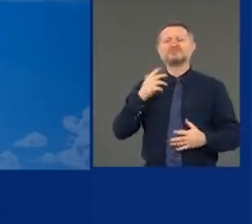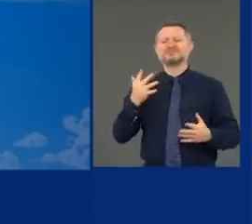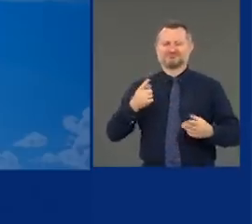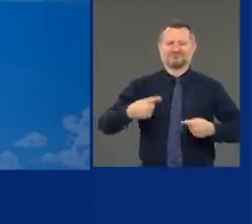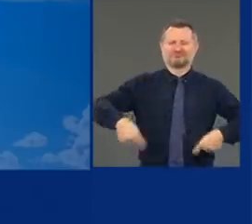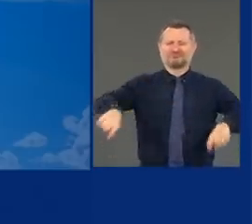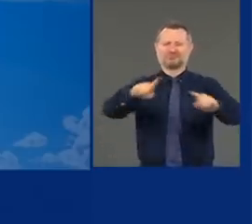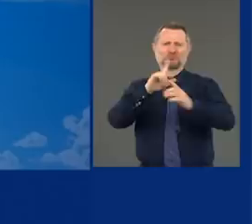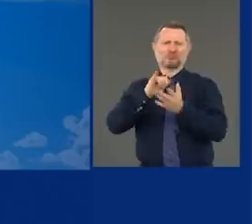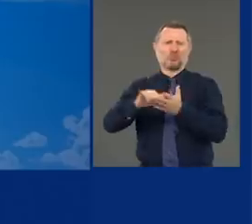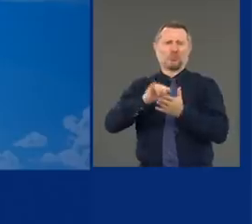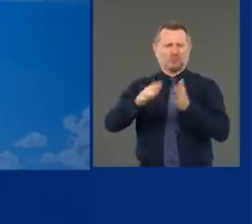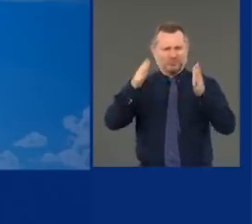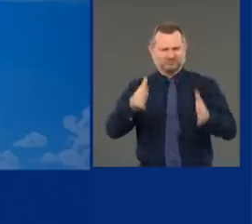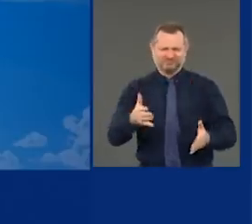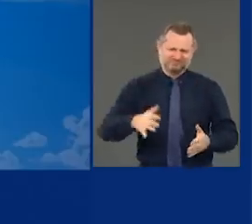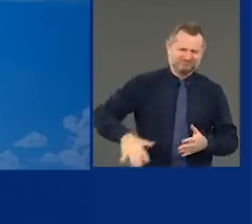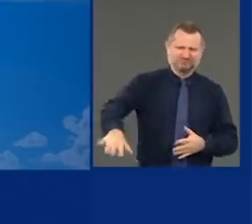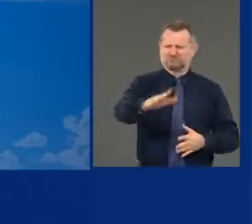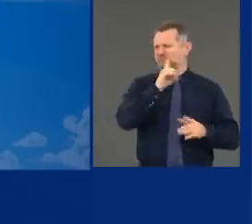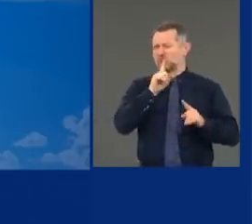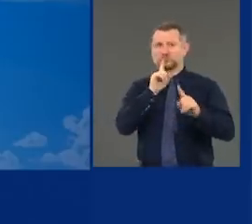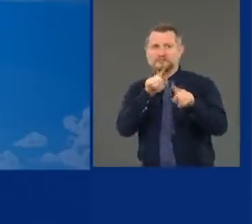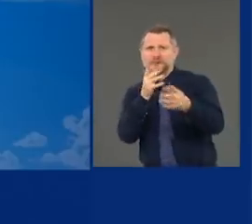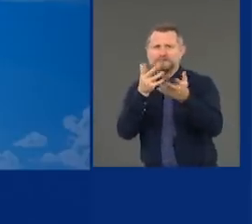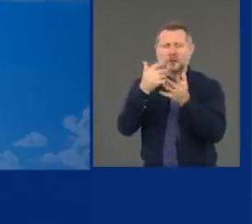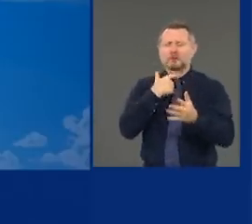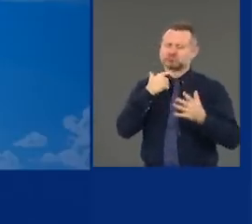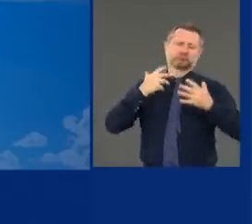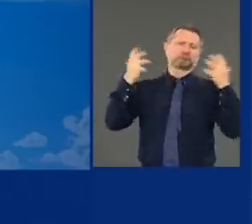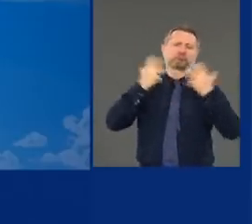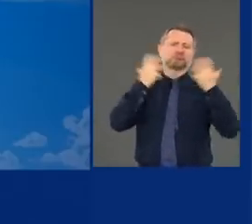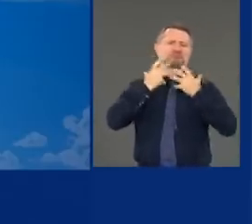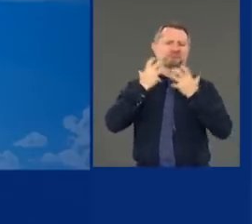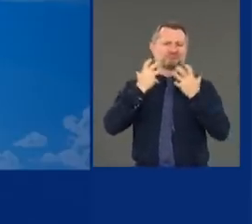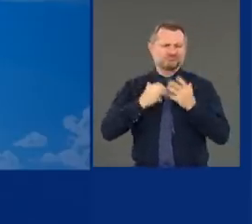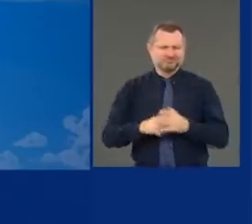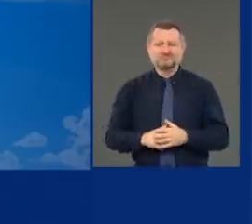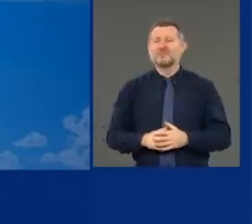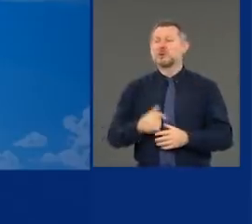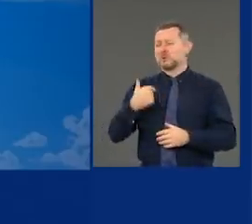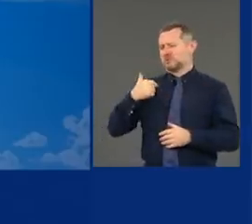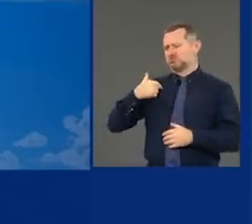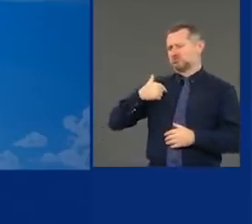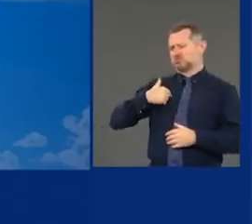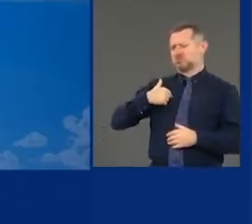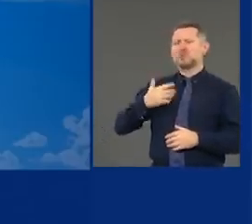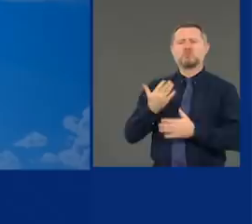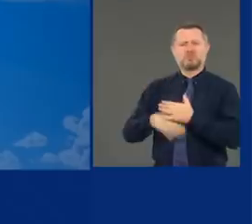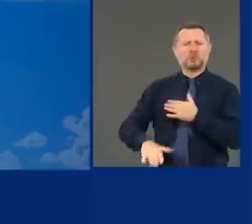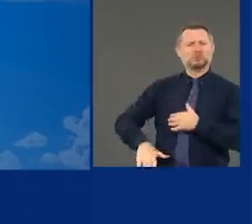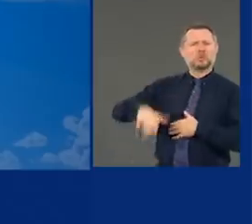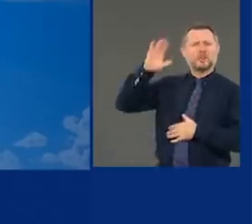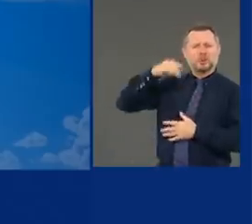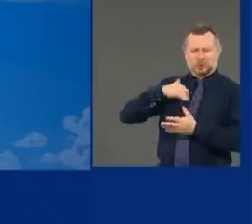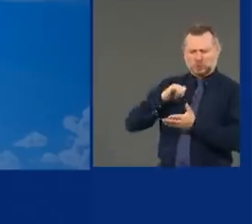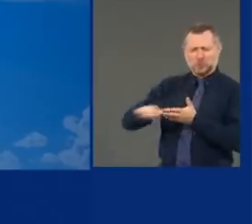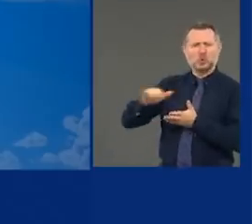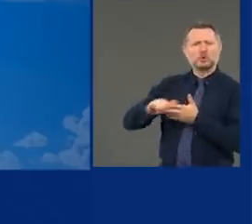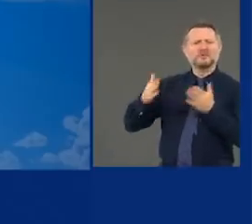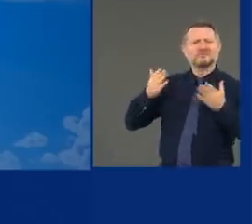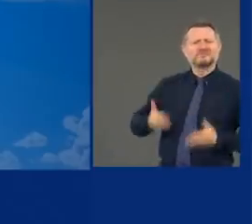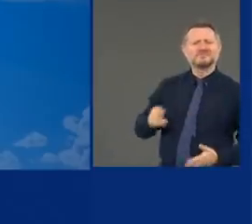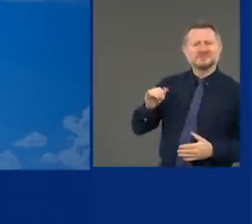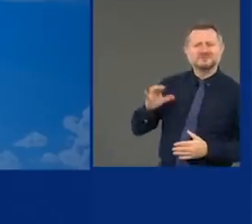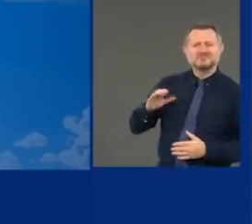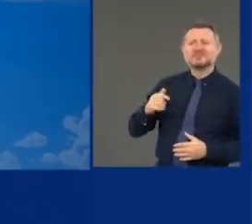responded. Look, I can say this, I'm a born and bred New Yorker all my life. We can be a tough